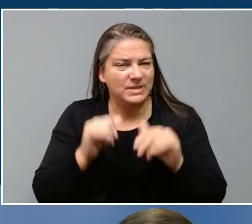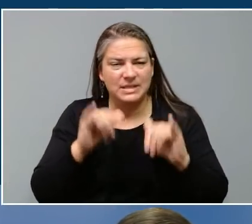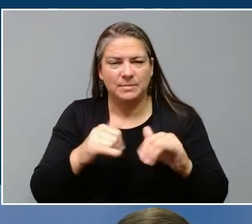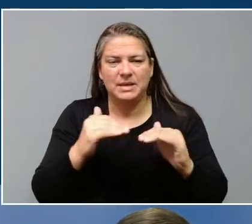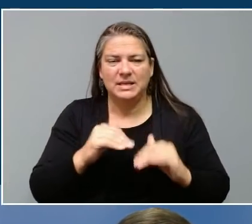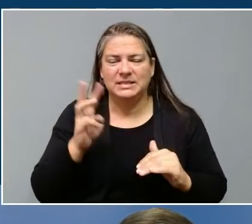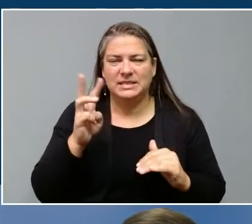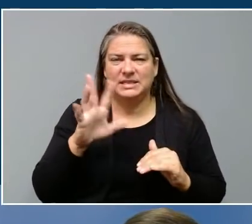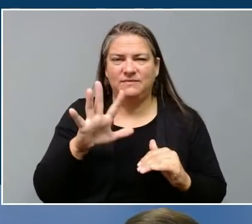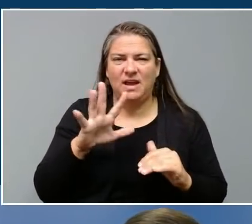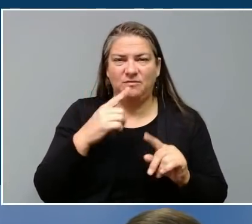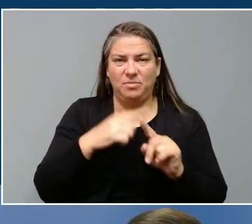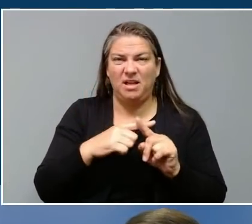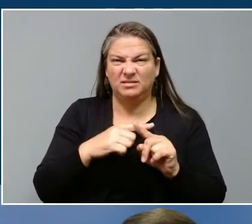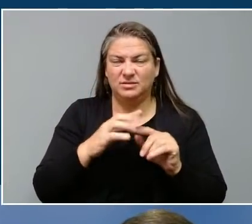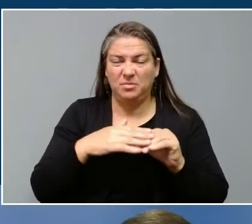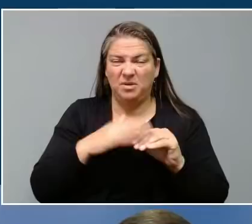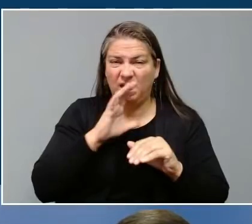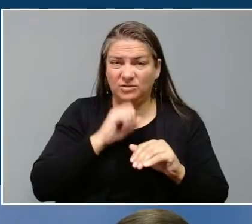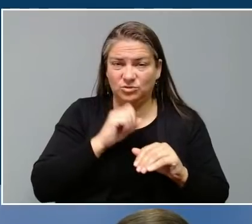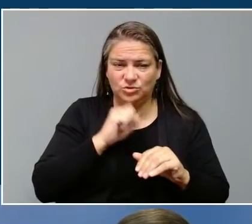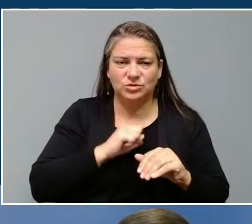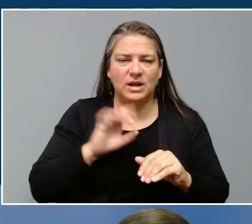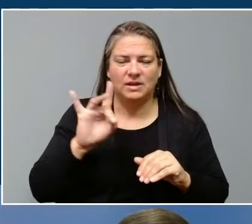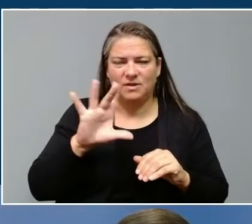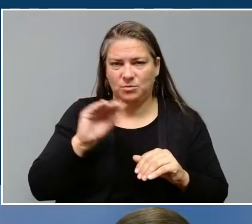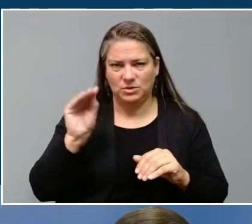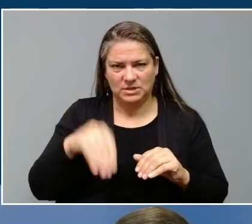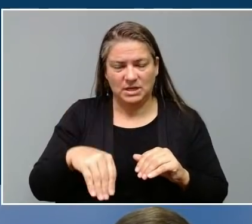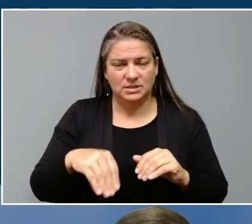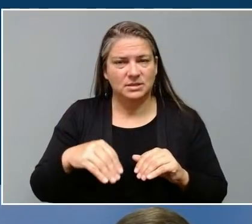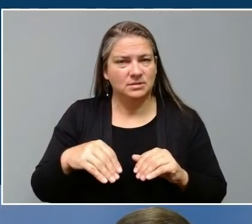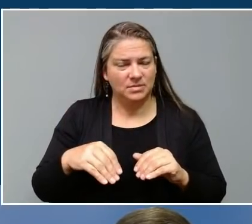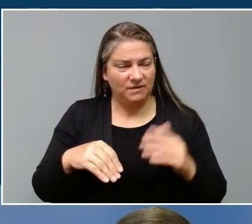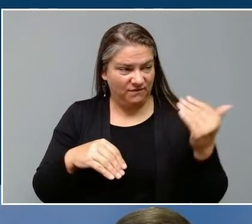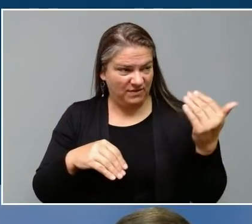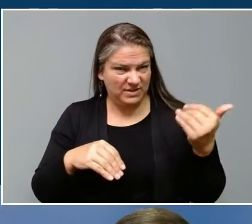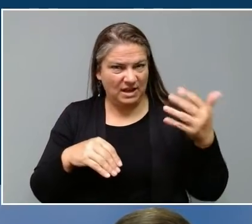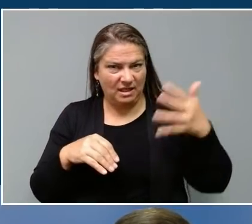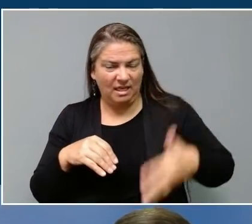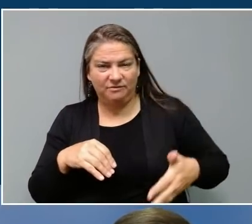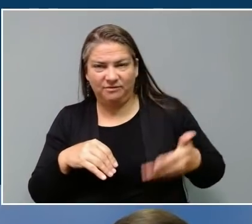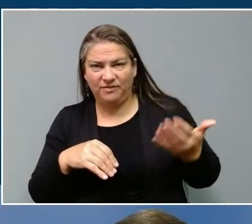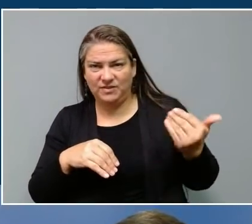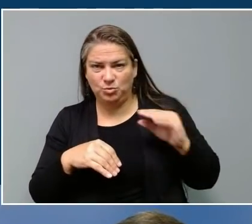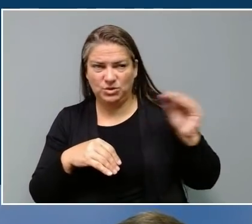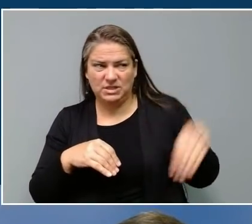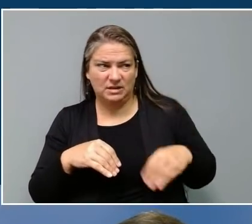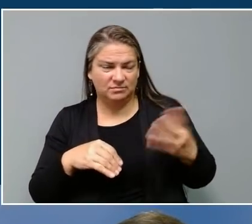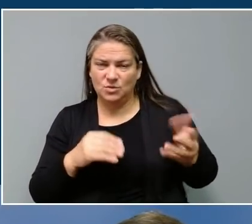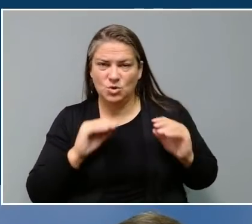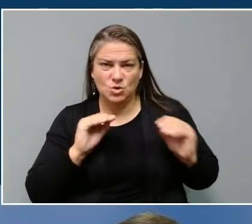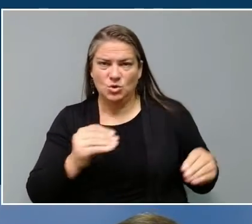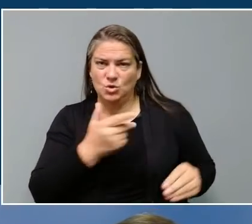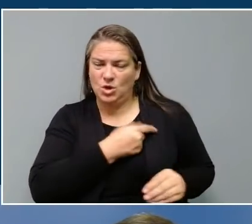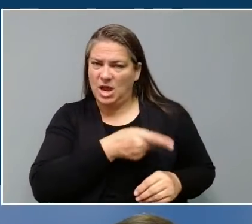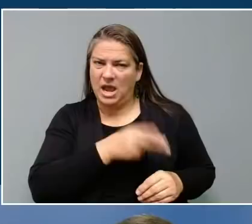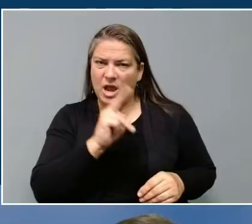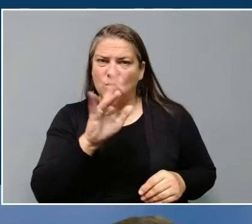up, 85%. It's a great number, but 15% of people 65 and up are at great risk right